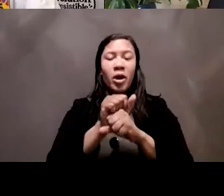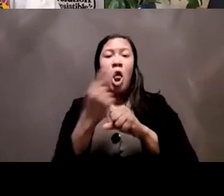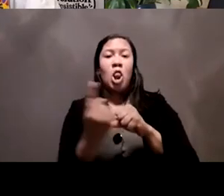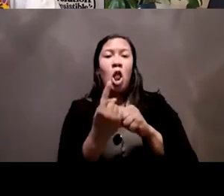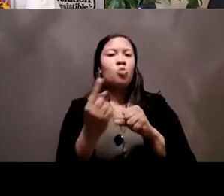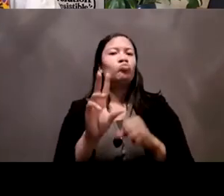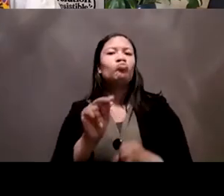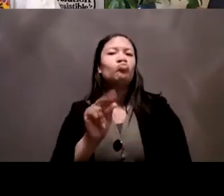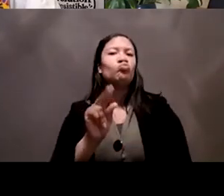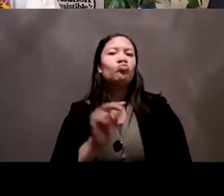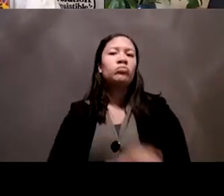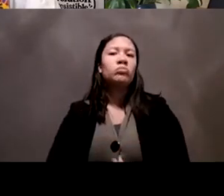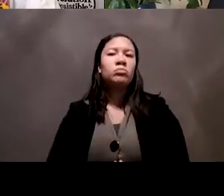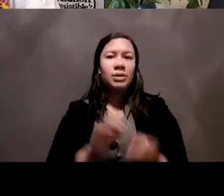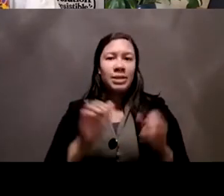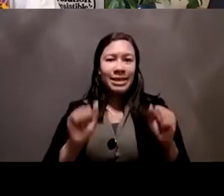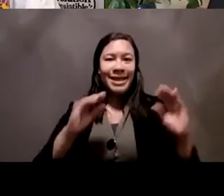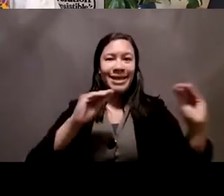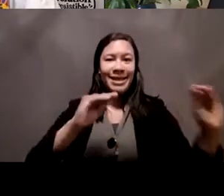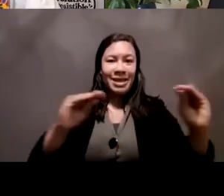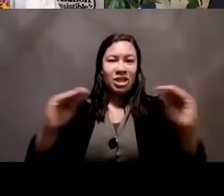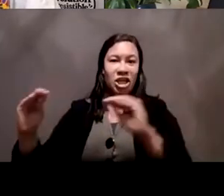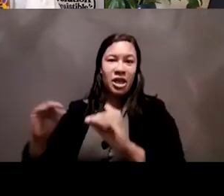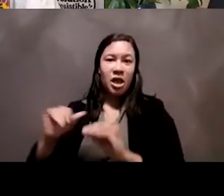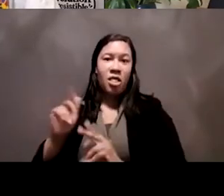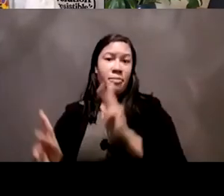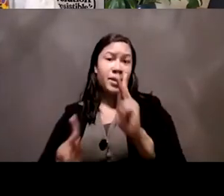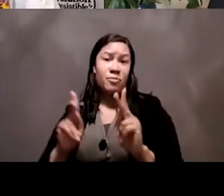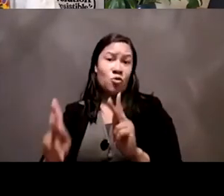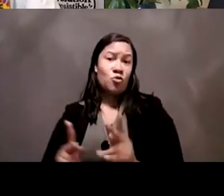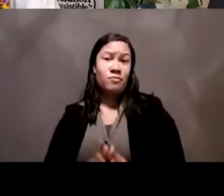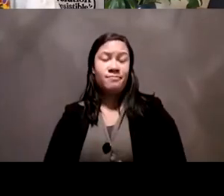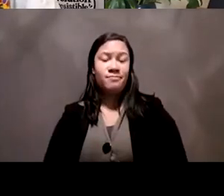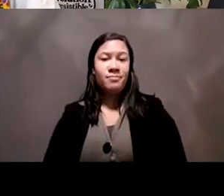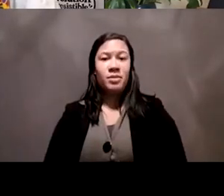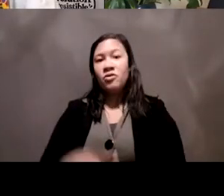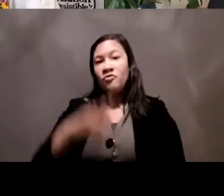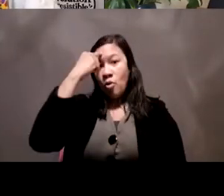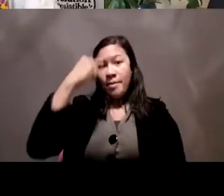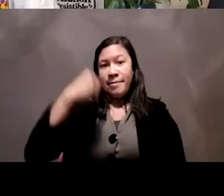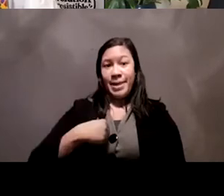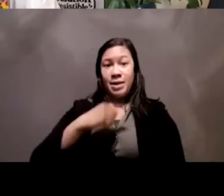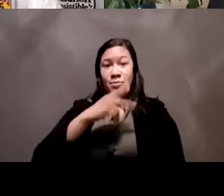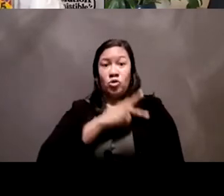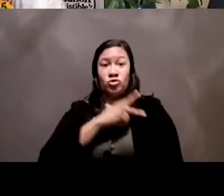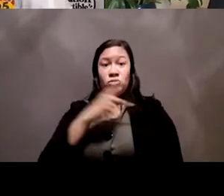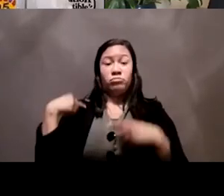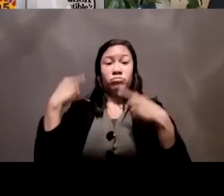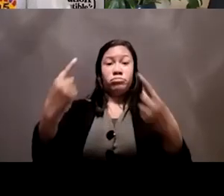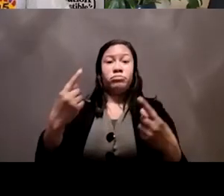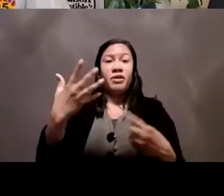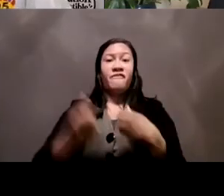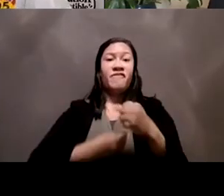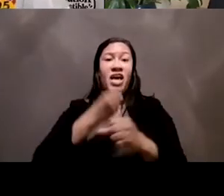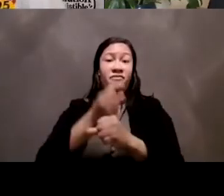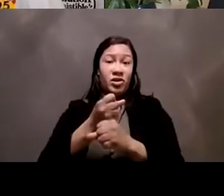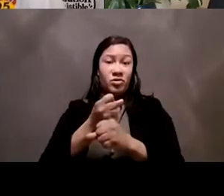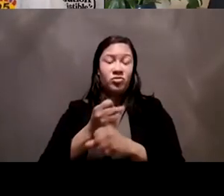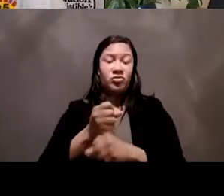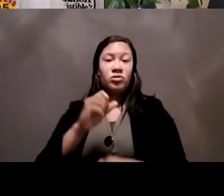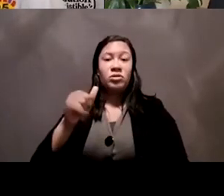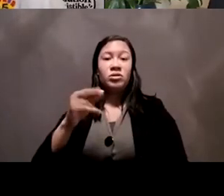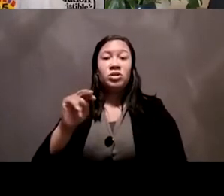be an education to others. I think I can speak for myself personally in this 5-year process that Jen and I have been in creating this